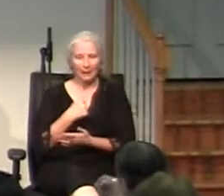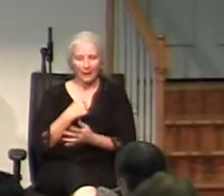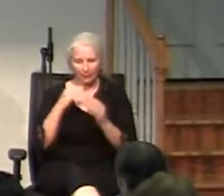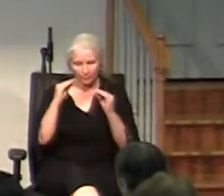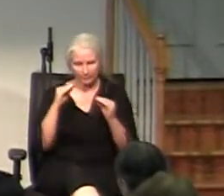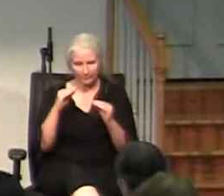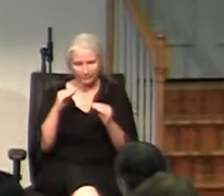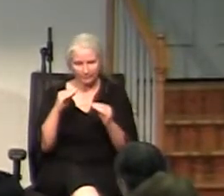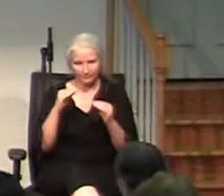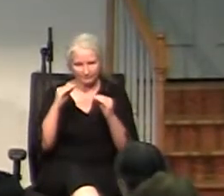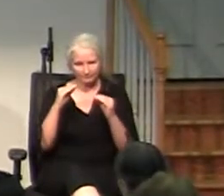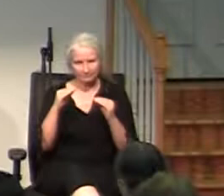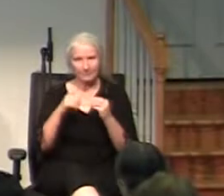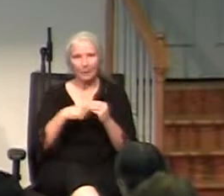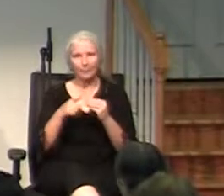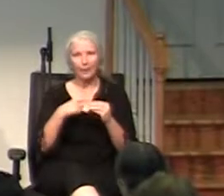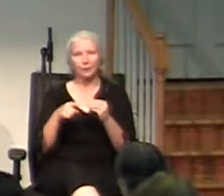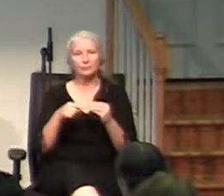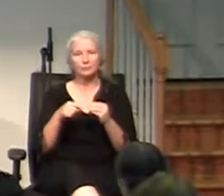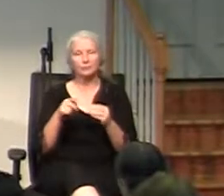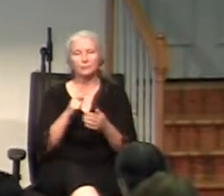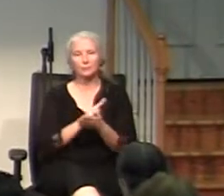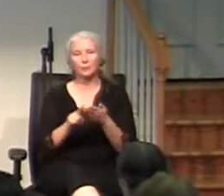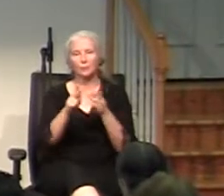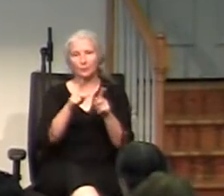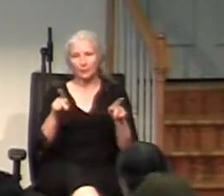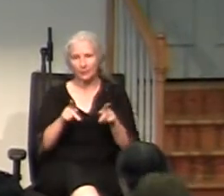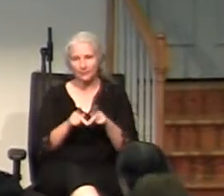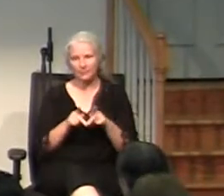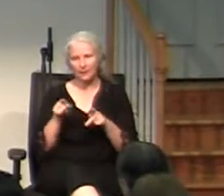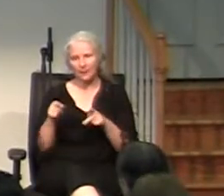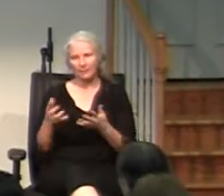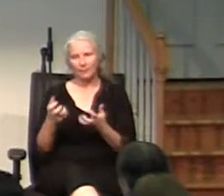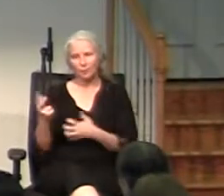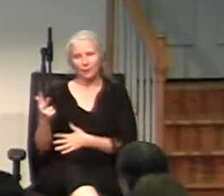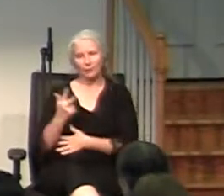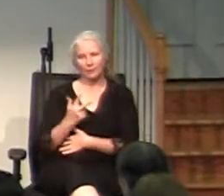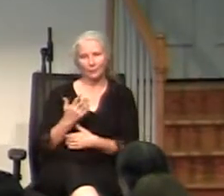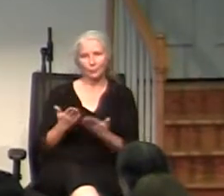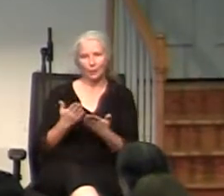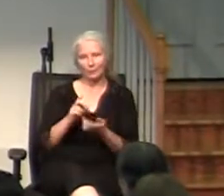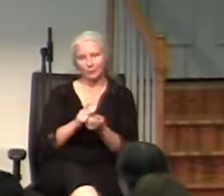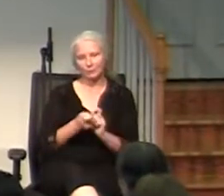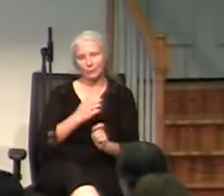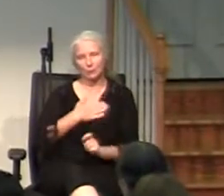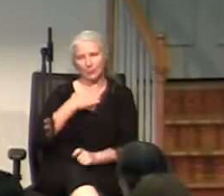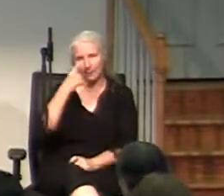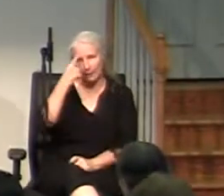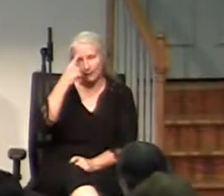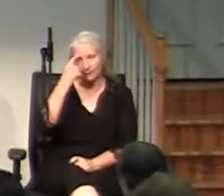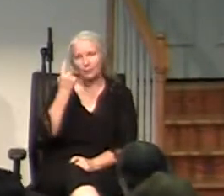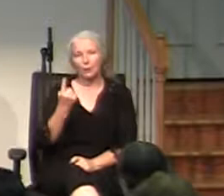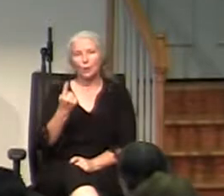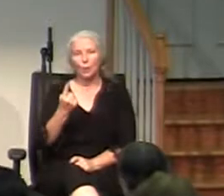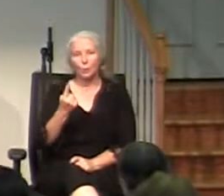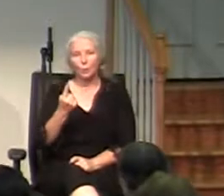sanctuary, and they decided they were going to come and change my mind. And this one guy came in, and he said,